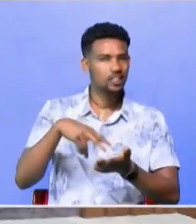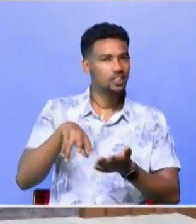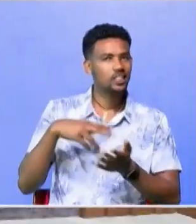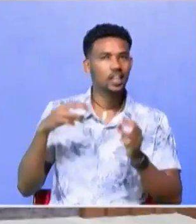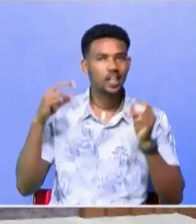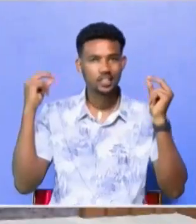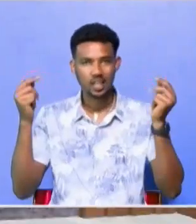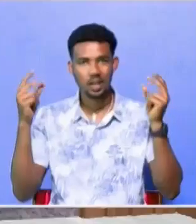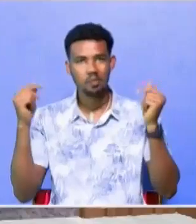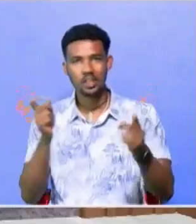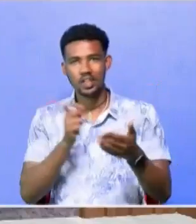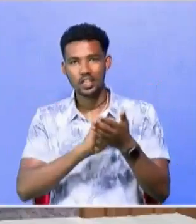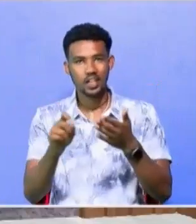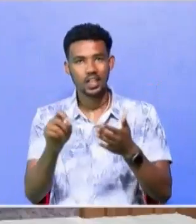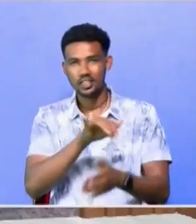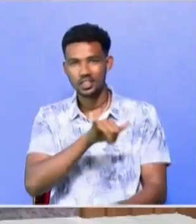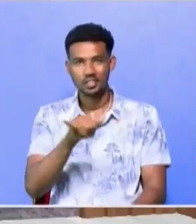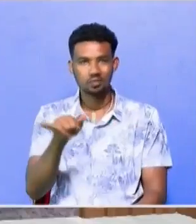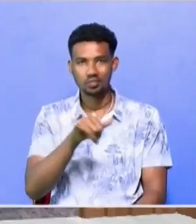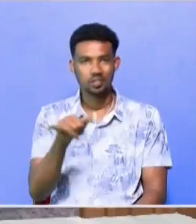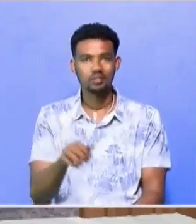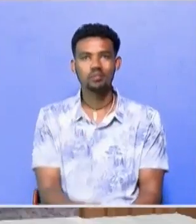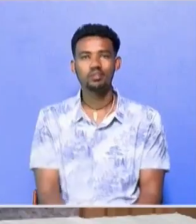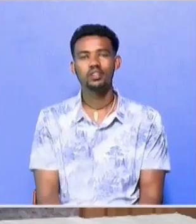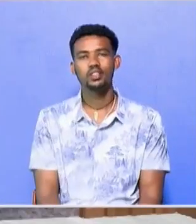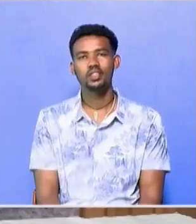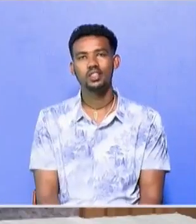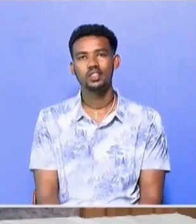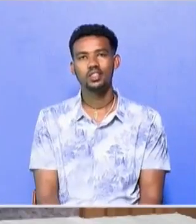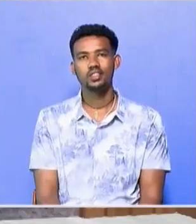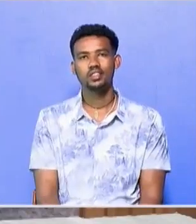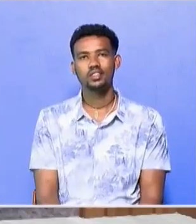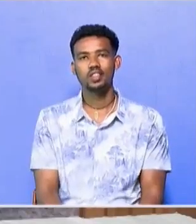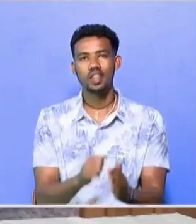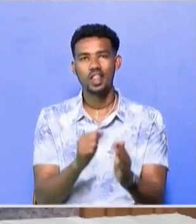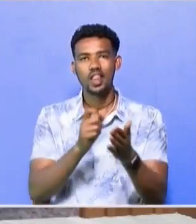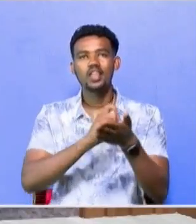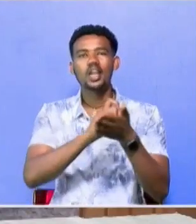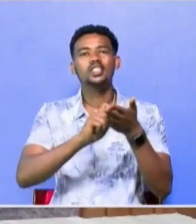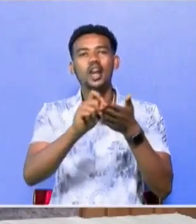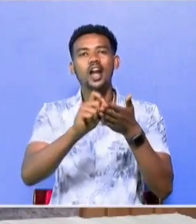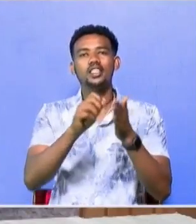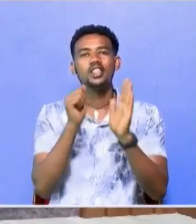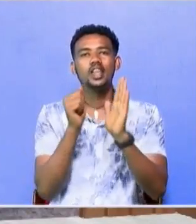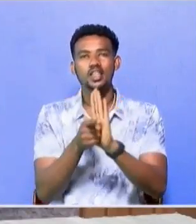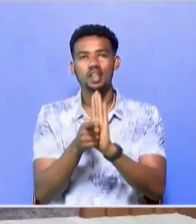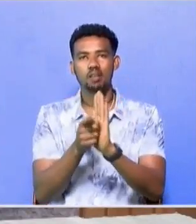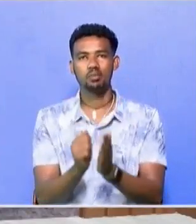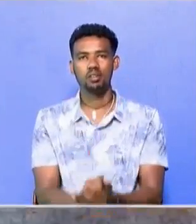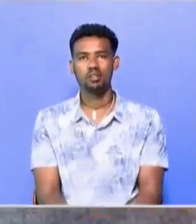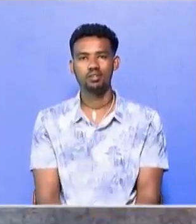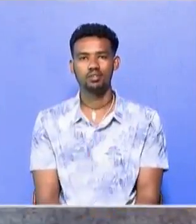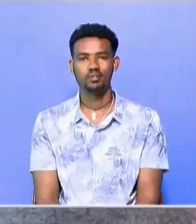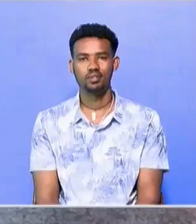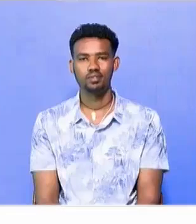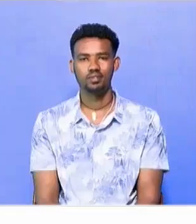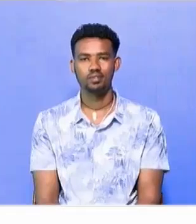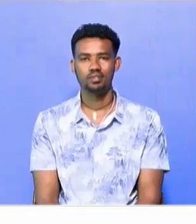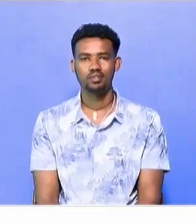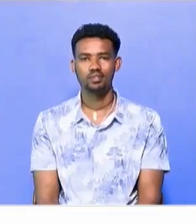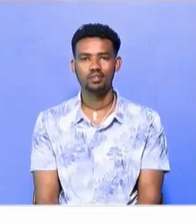like snapping, like writing, and whatever it is. Let us write this example. Here it is,